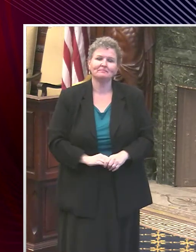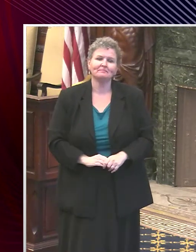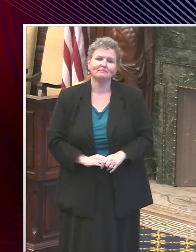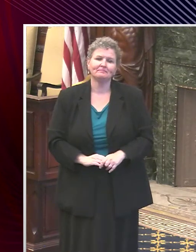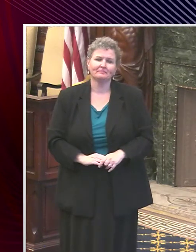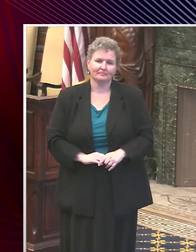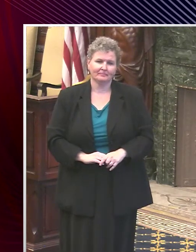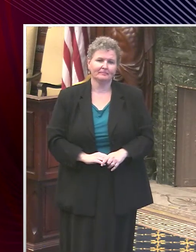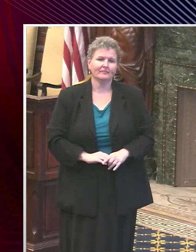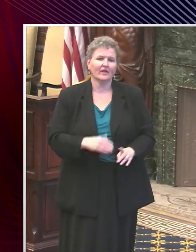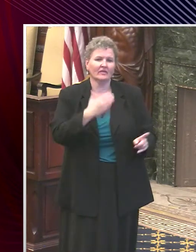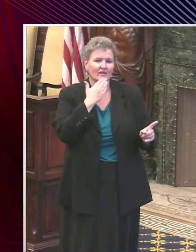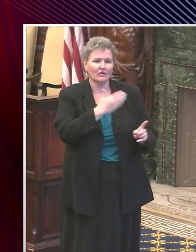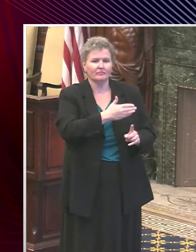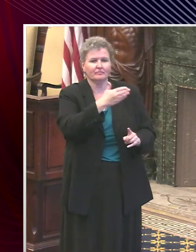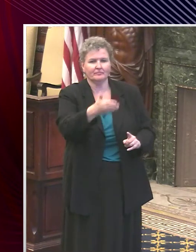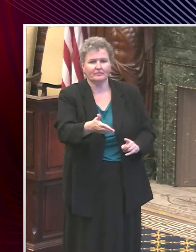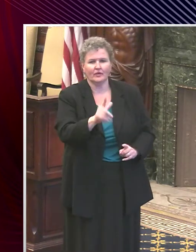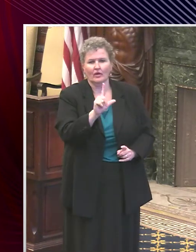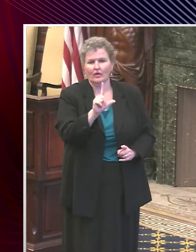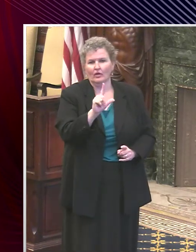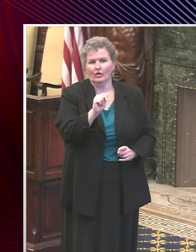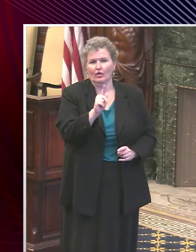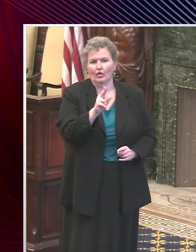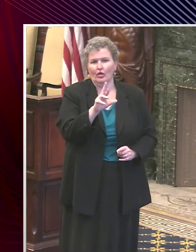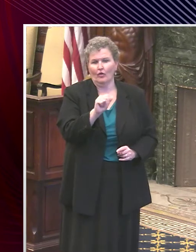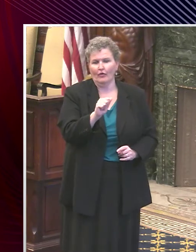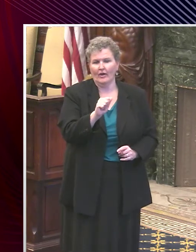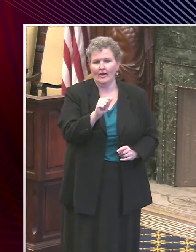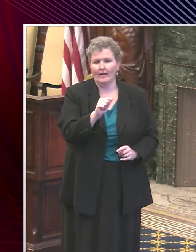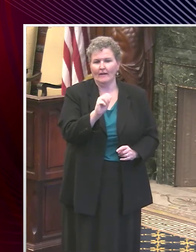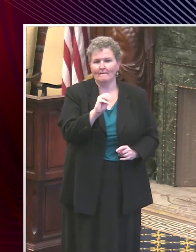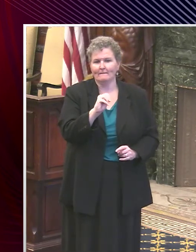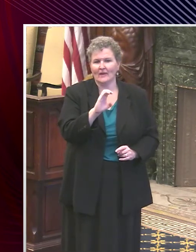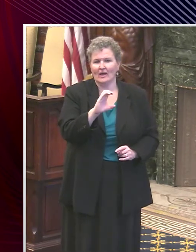Let's go now to Laura Mcchrystal of the.